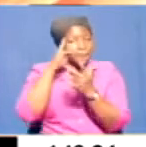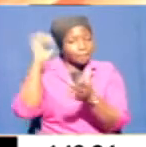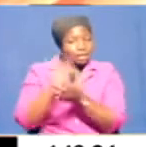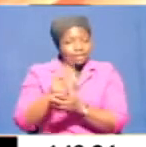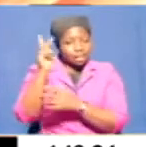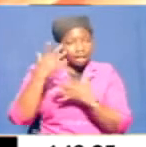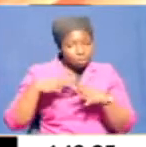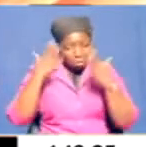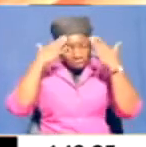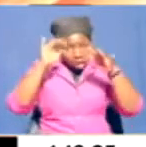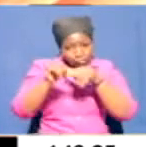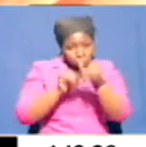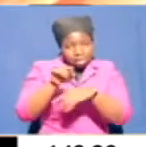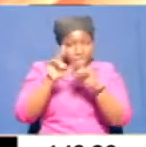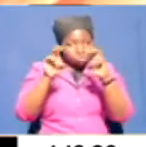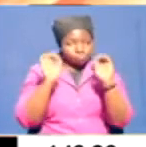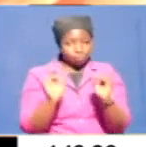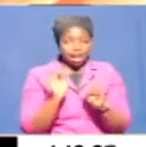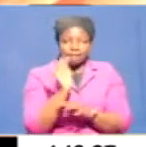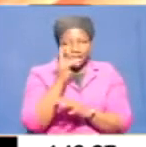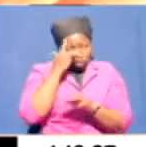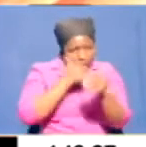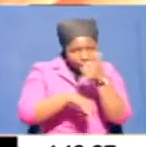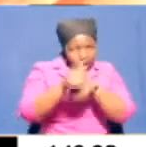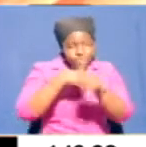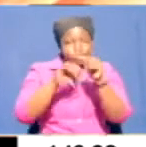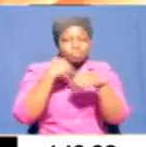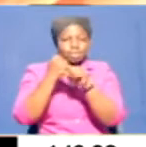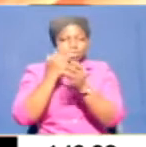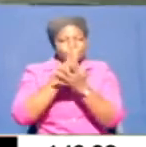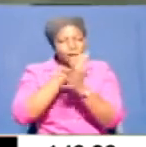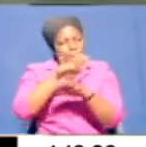matter, calling for urgent measures to ensure no one is locked out.